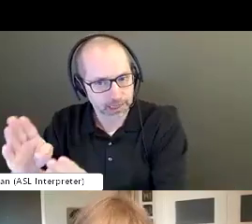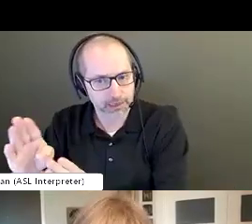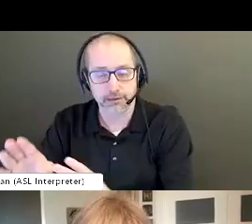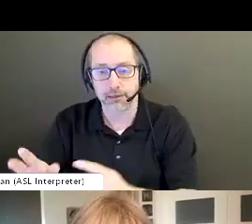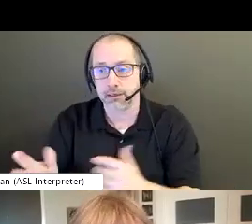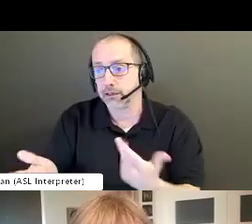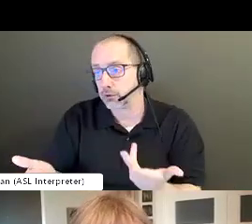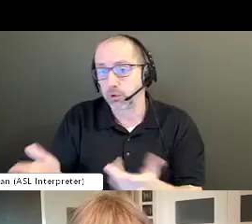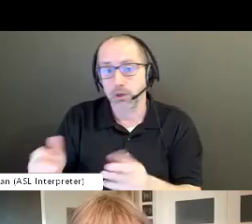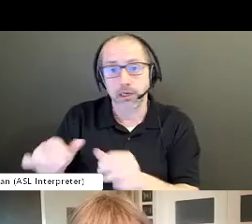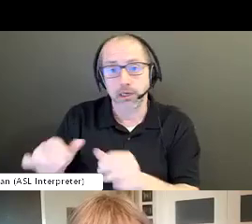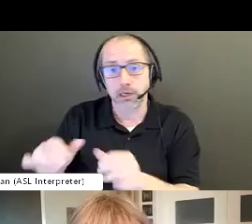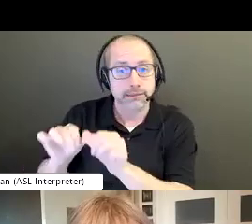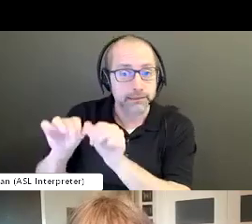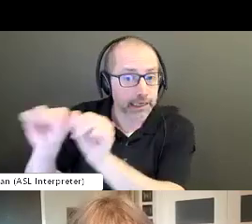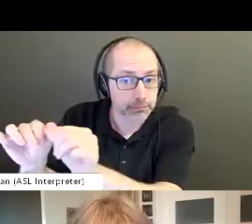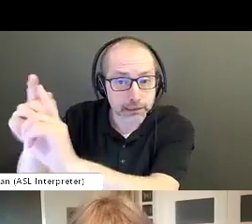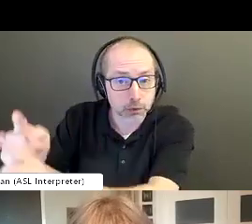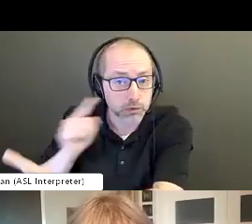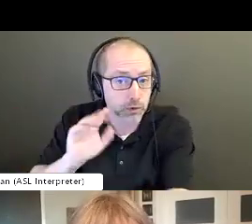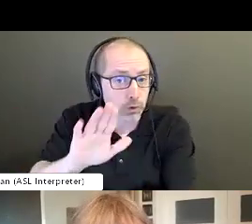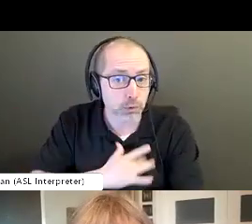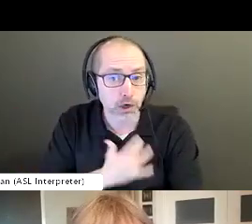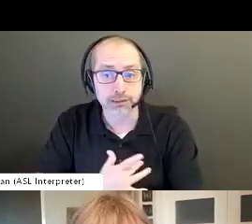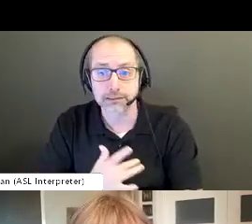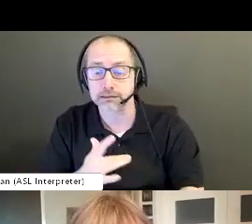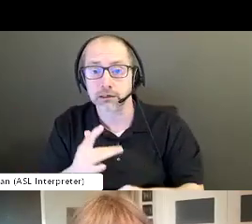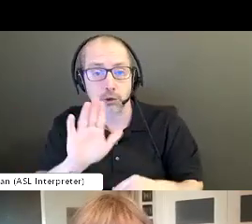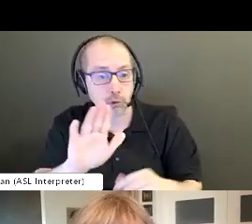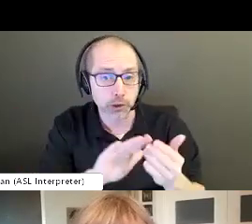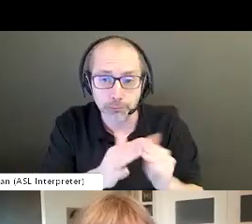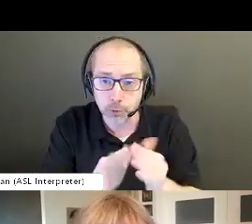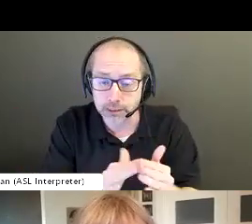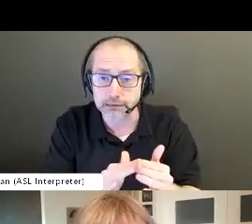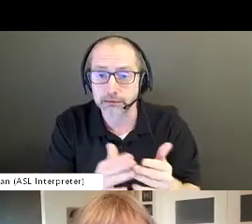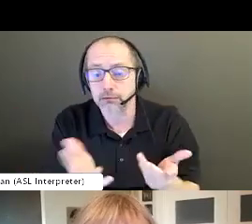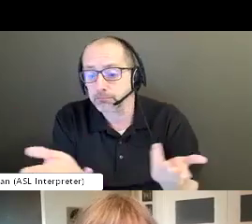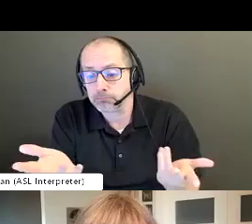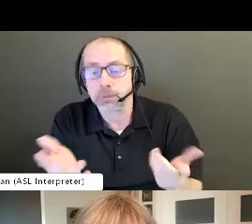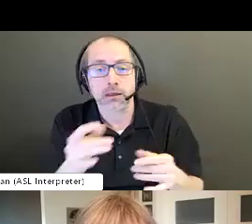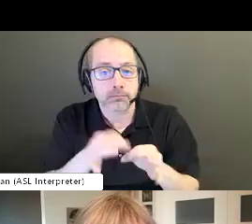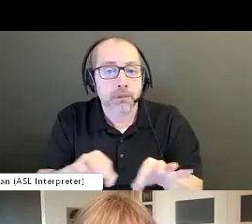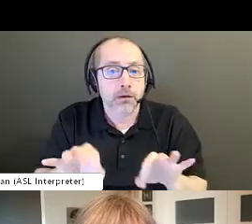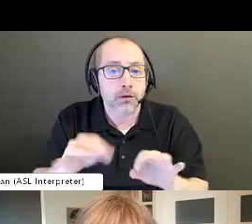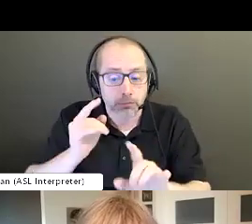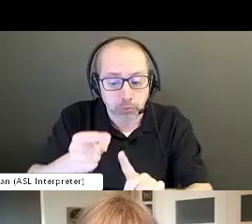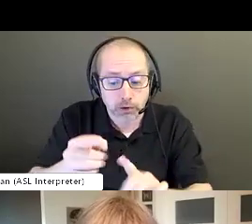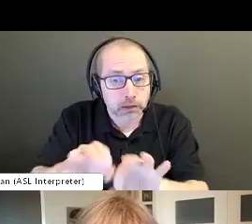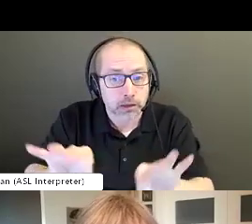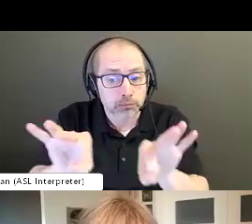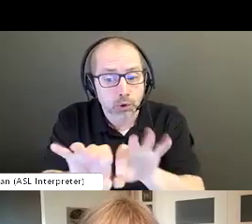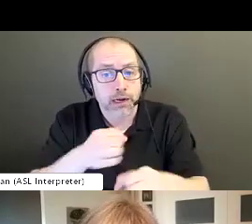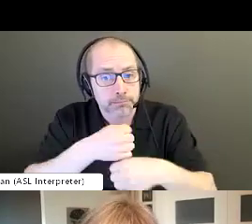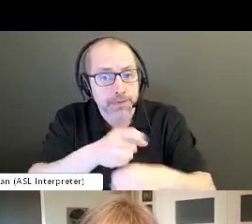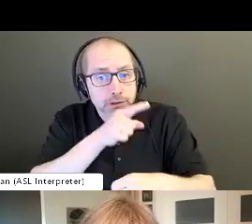the sustainability goals in your province or territory or community. What we want to do is make sure that elder